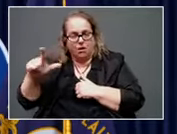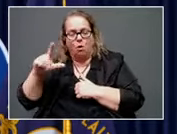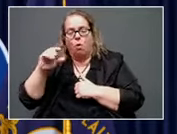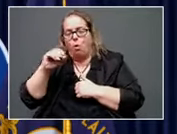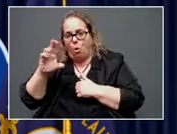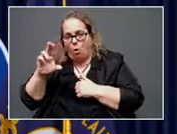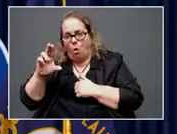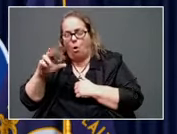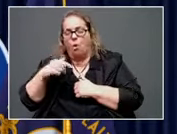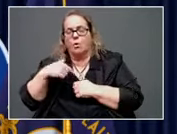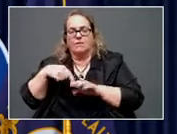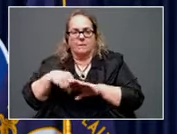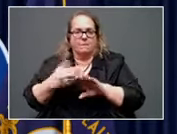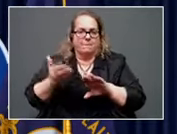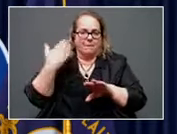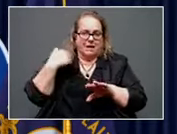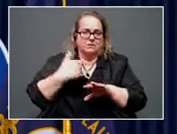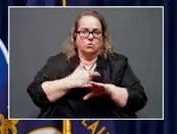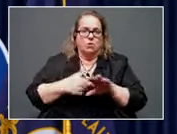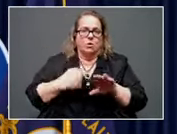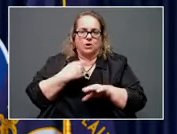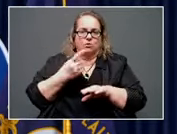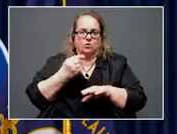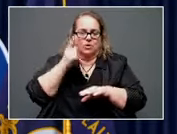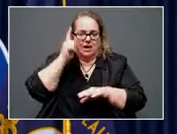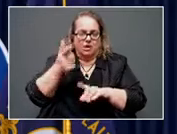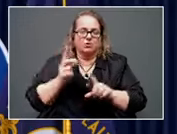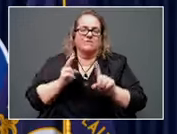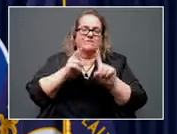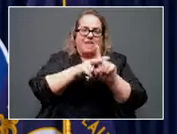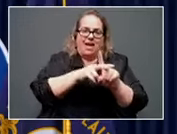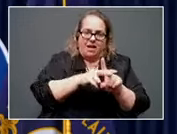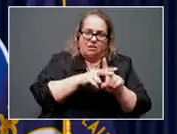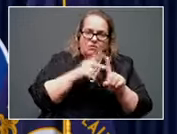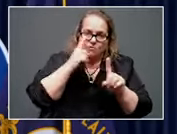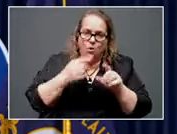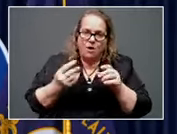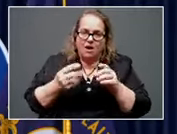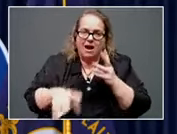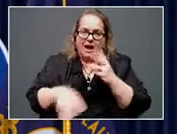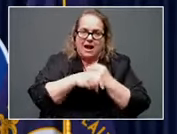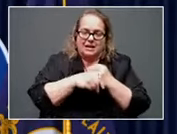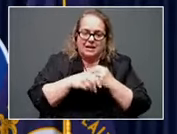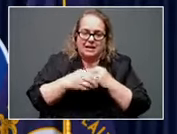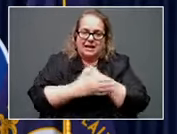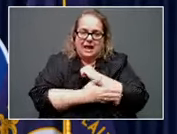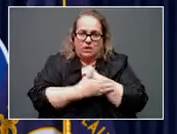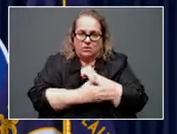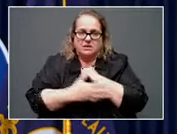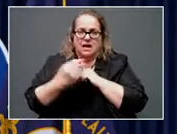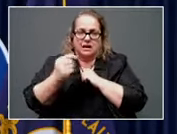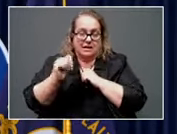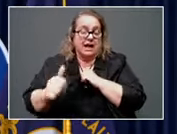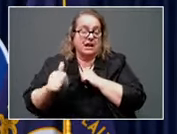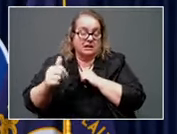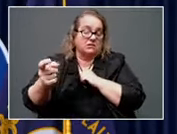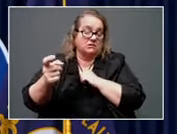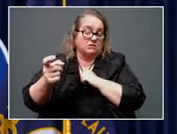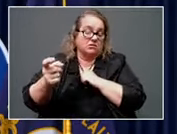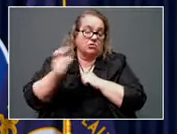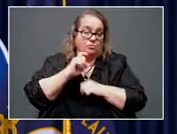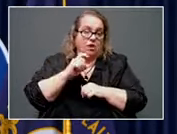past later filed for additional counties and it been granted or denied. So we